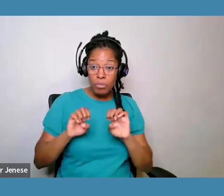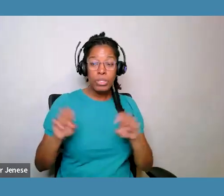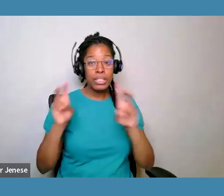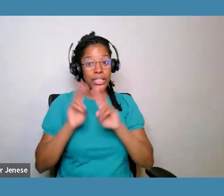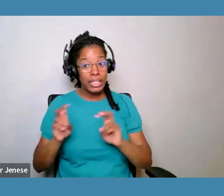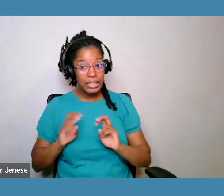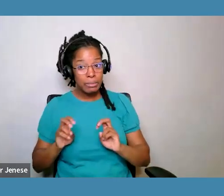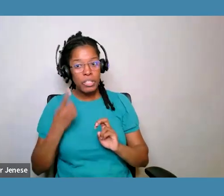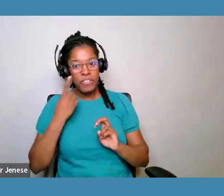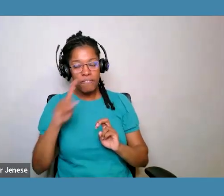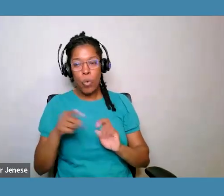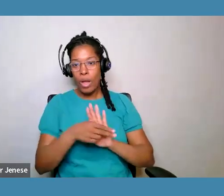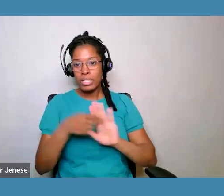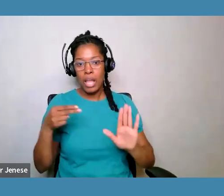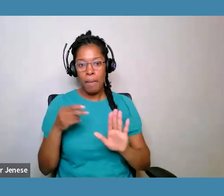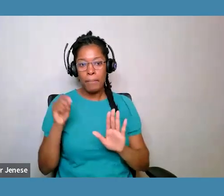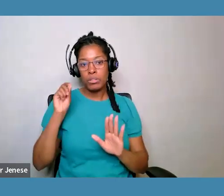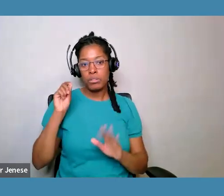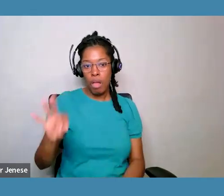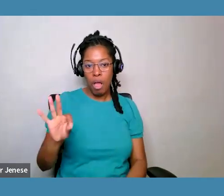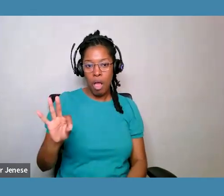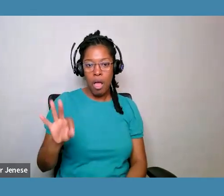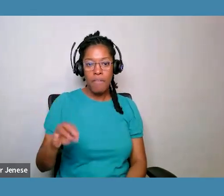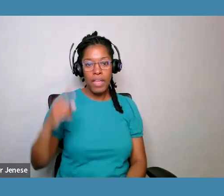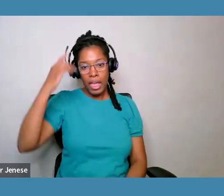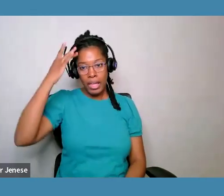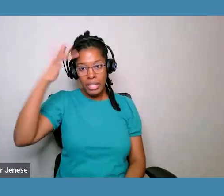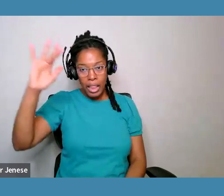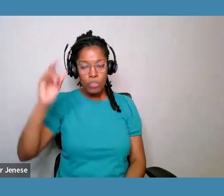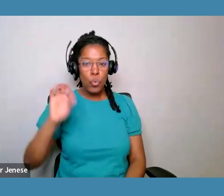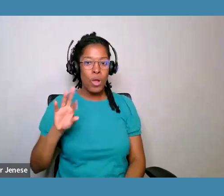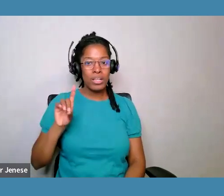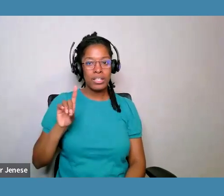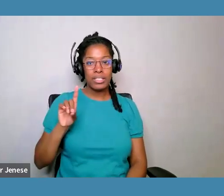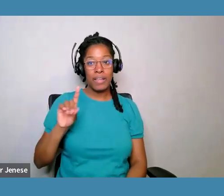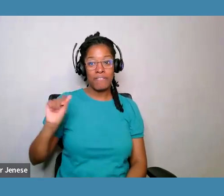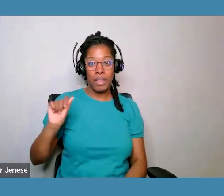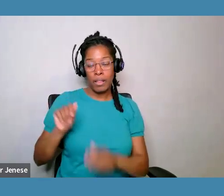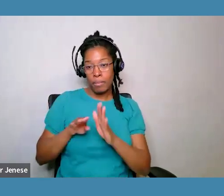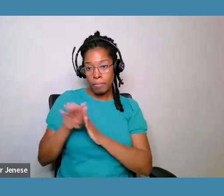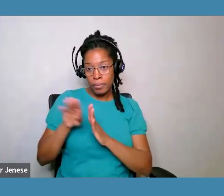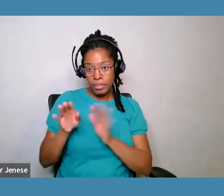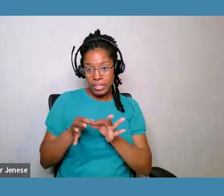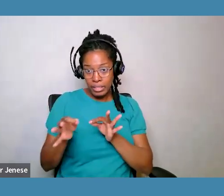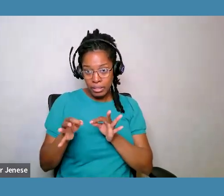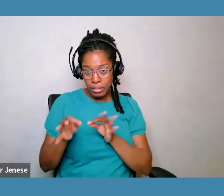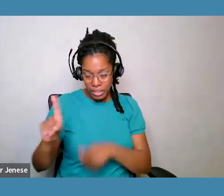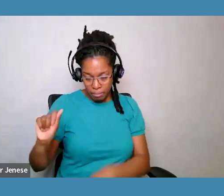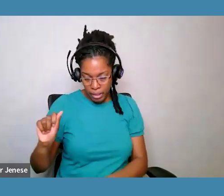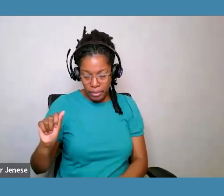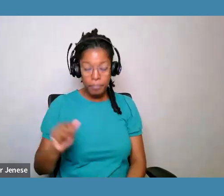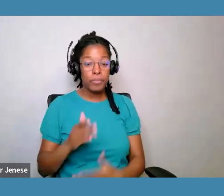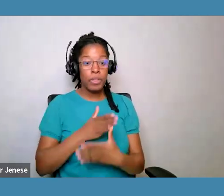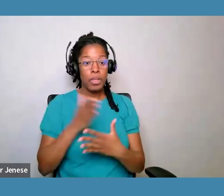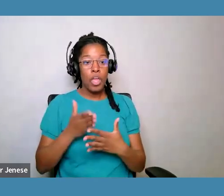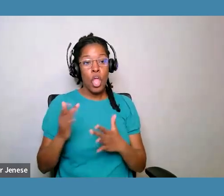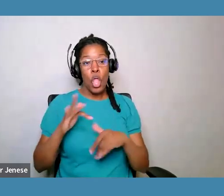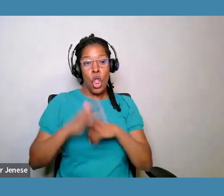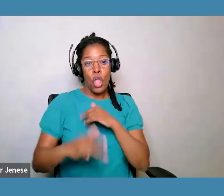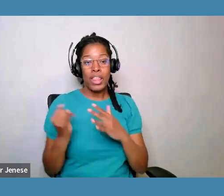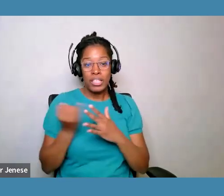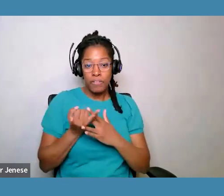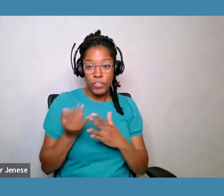assessments for a diagnosis of intellectual or developmental disability. They will provide early intervention